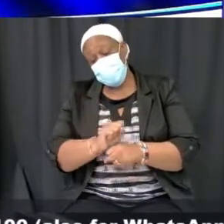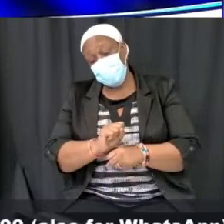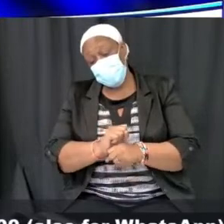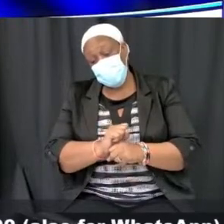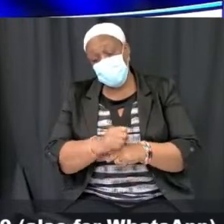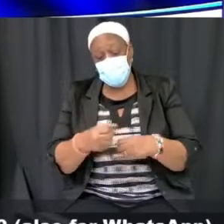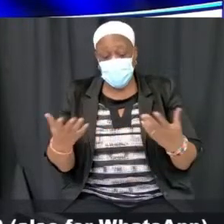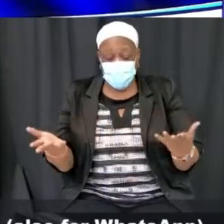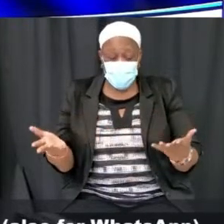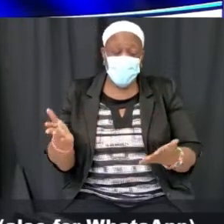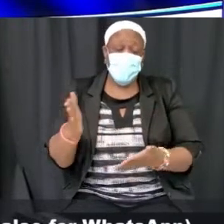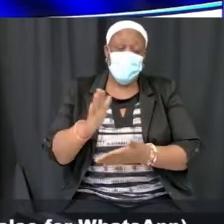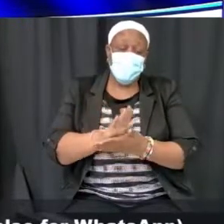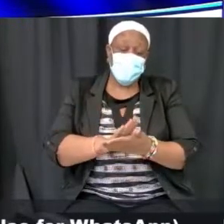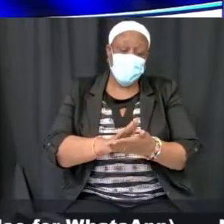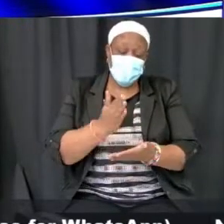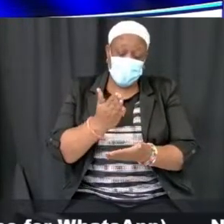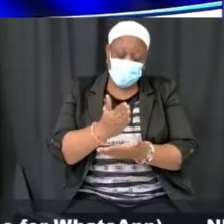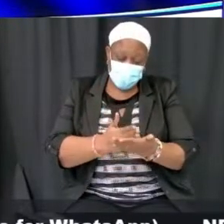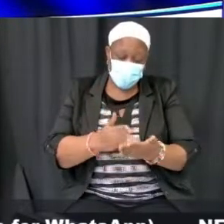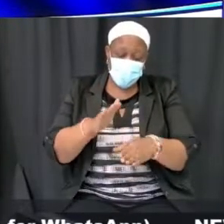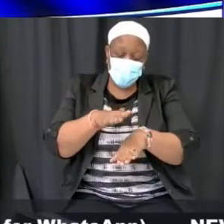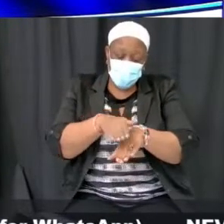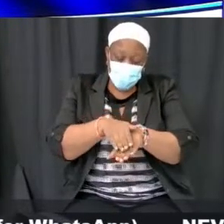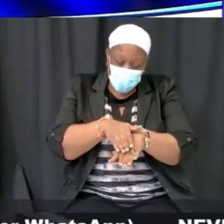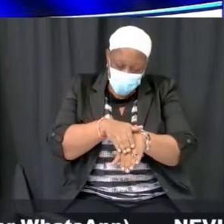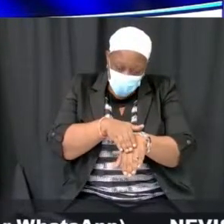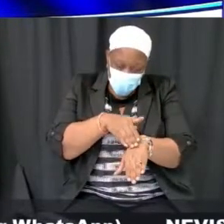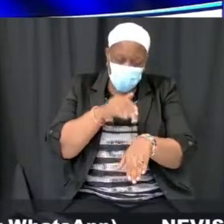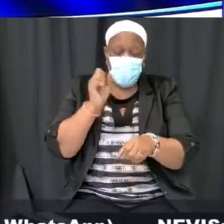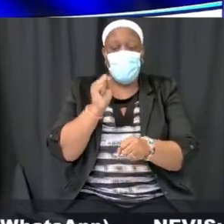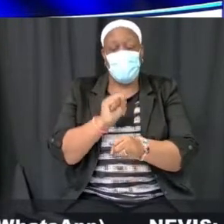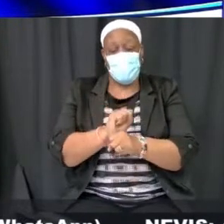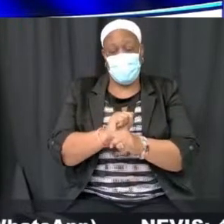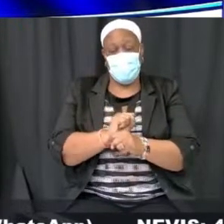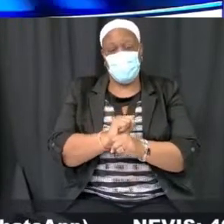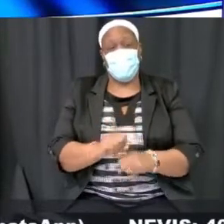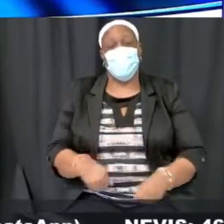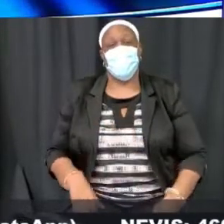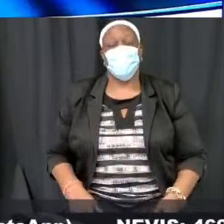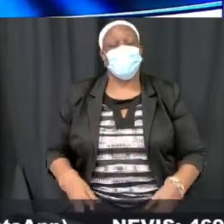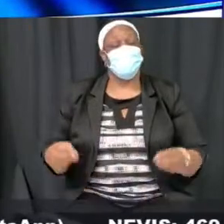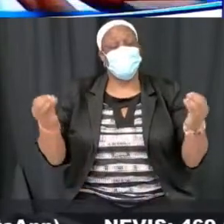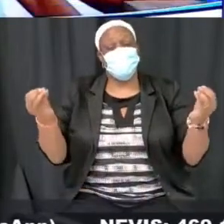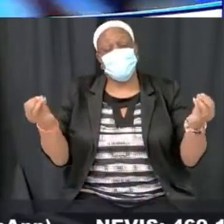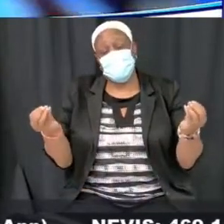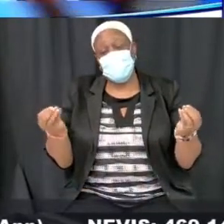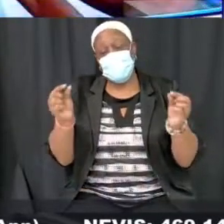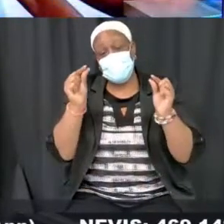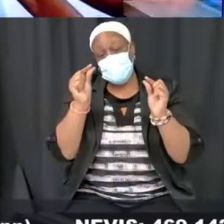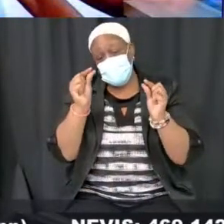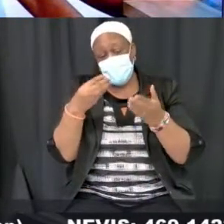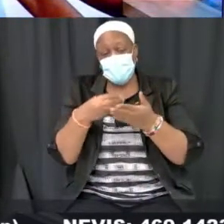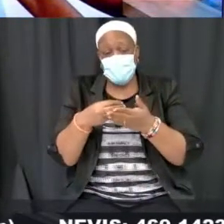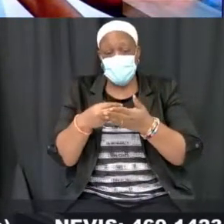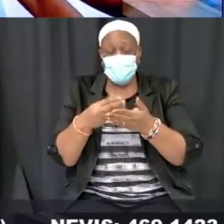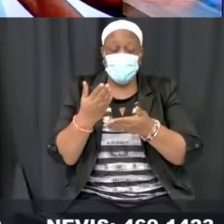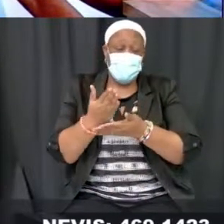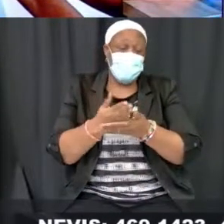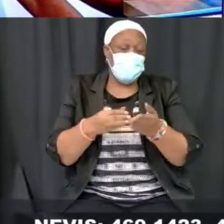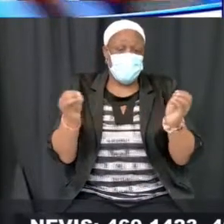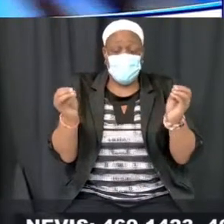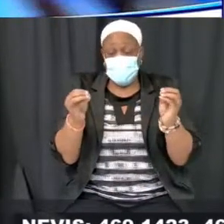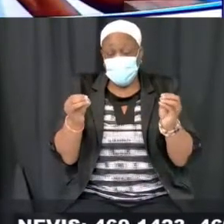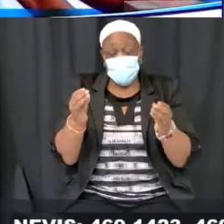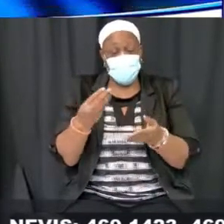sector, hence their ability to provide for themselves and their families. Yes, we